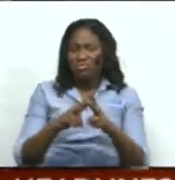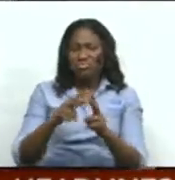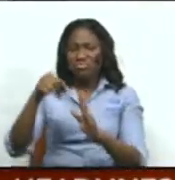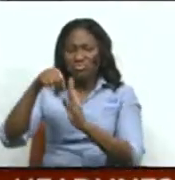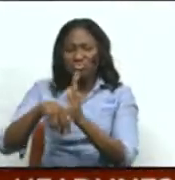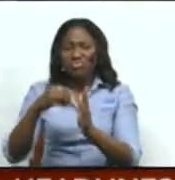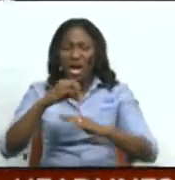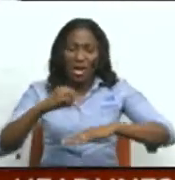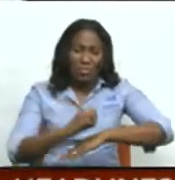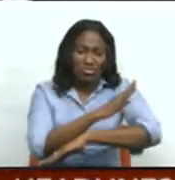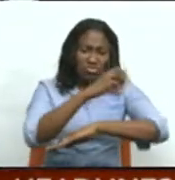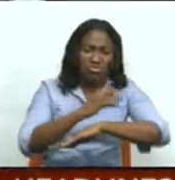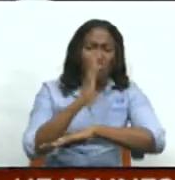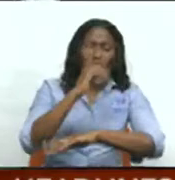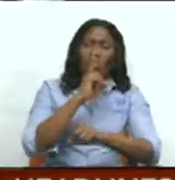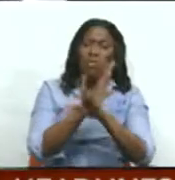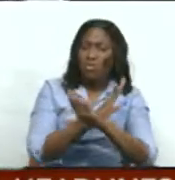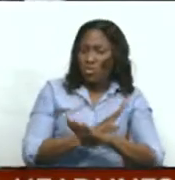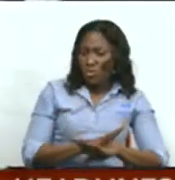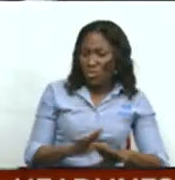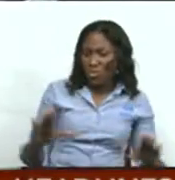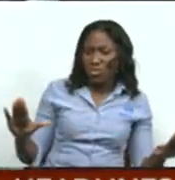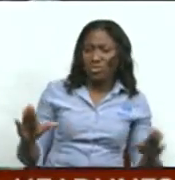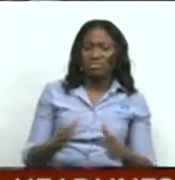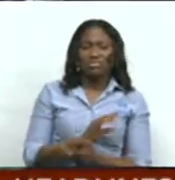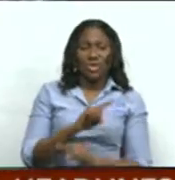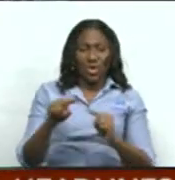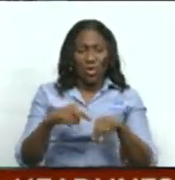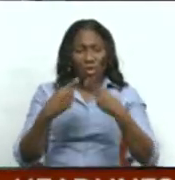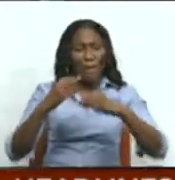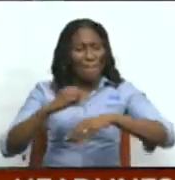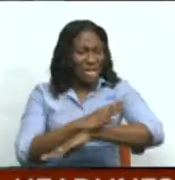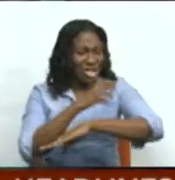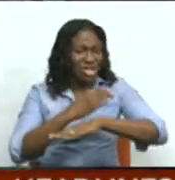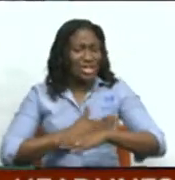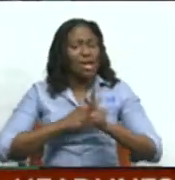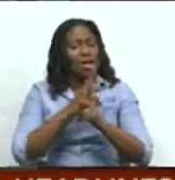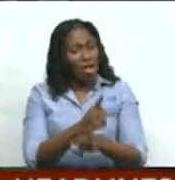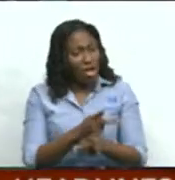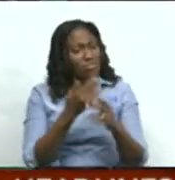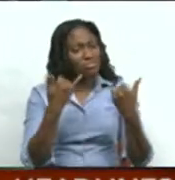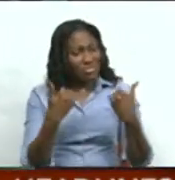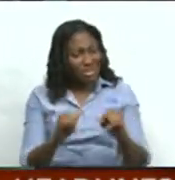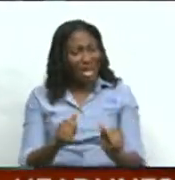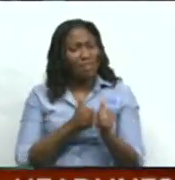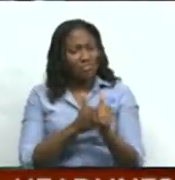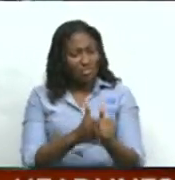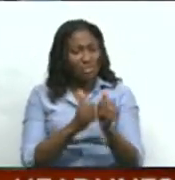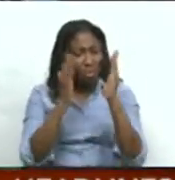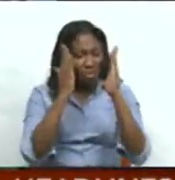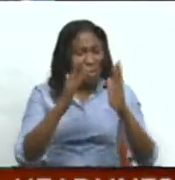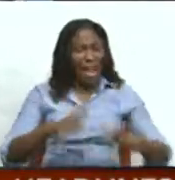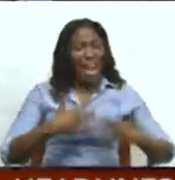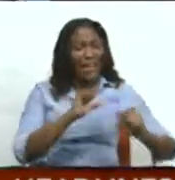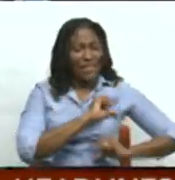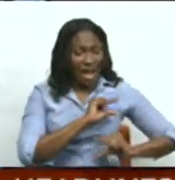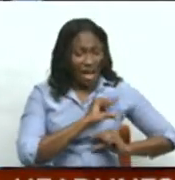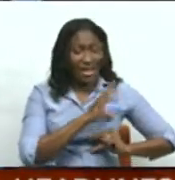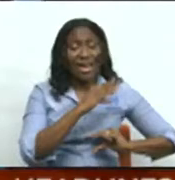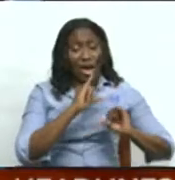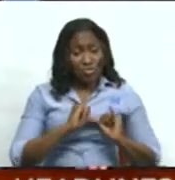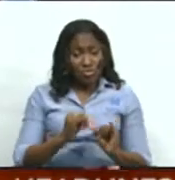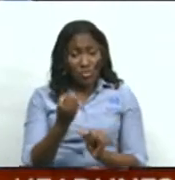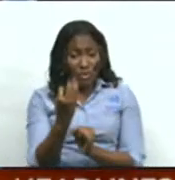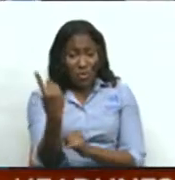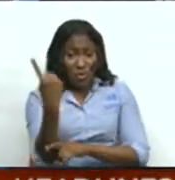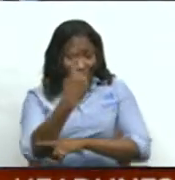sheltered areas, waves are still near 1 meter. When you are heading to the beach, just exercise caution and follow the advice of lifeguards. And for the next several days,